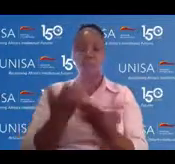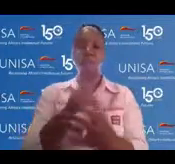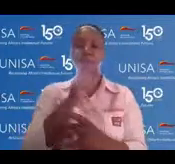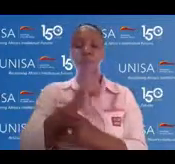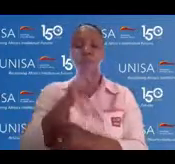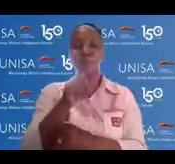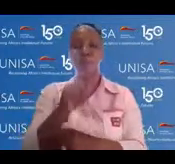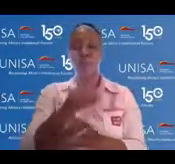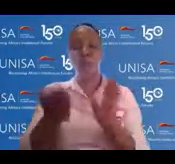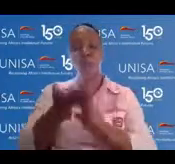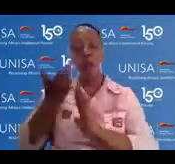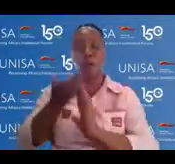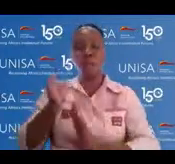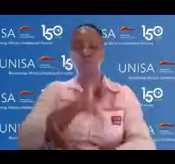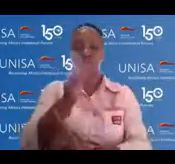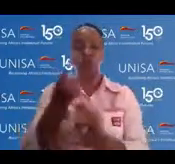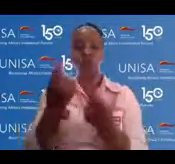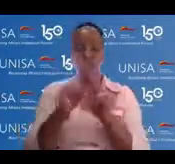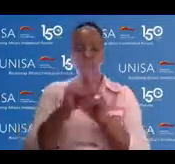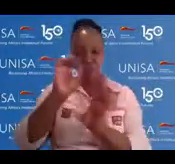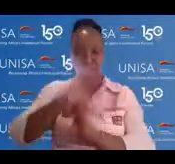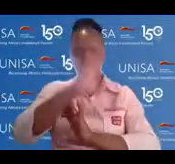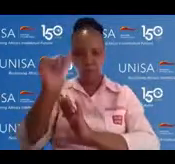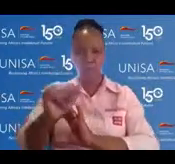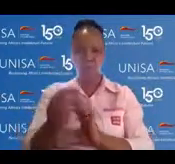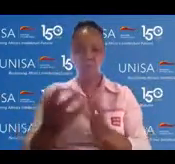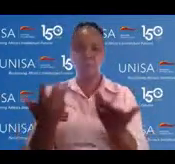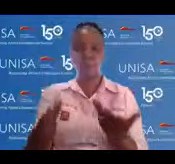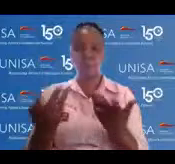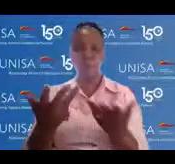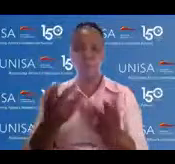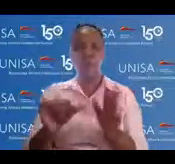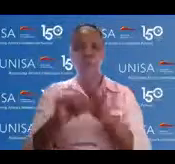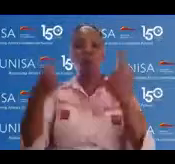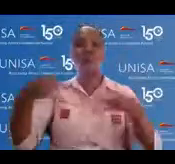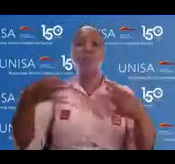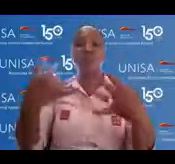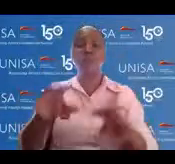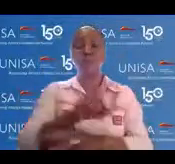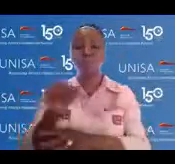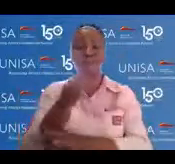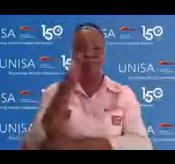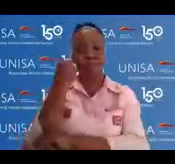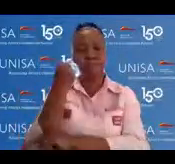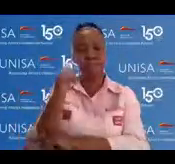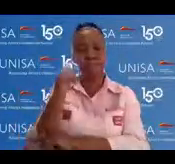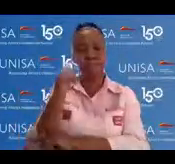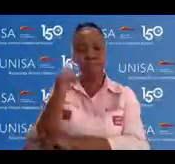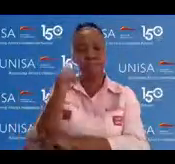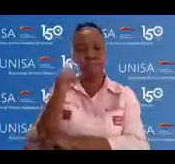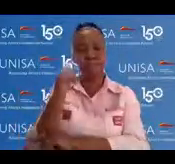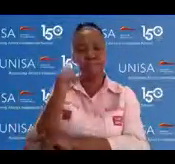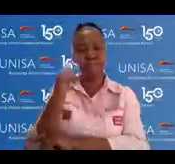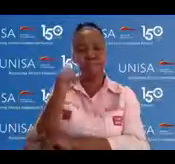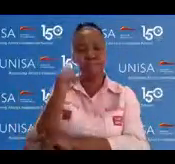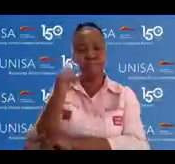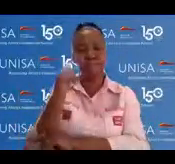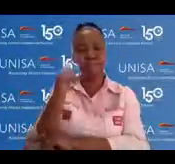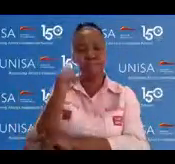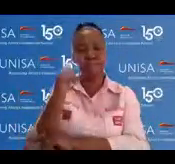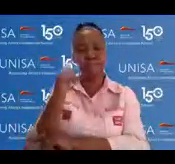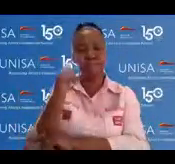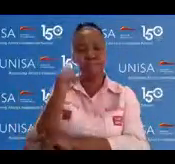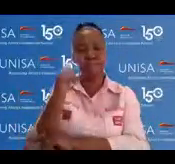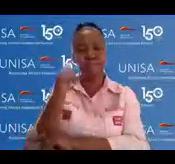to UNISA. But what is super important for you to understand is that the script upload to our database